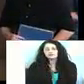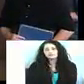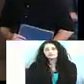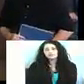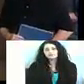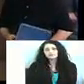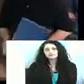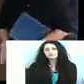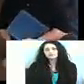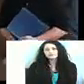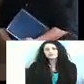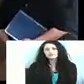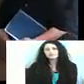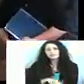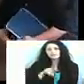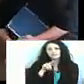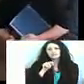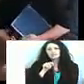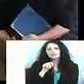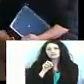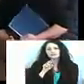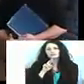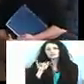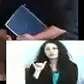And Tori Topjohn.